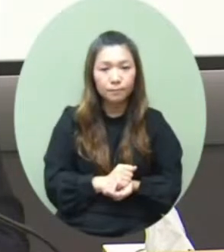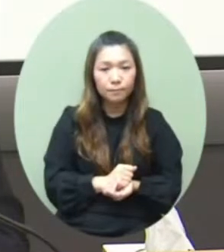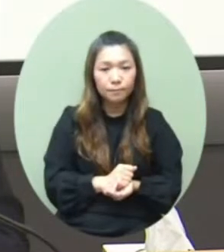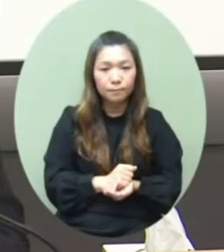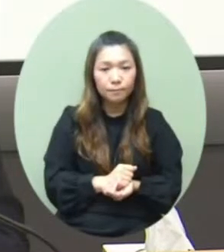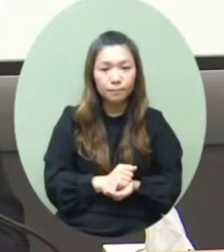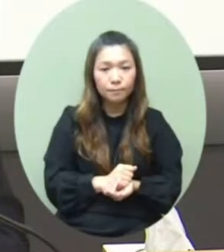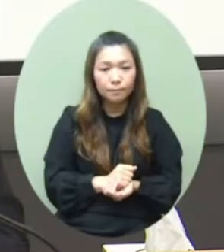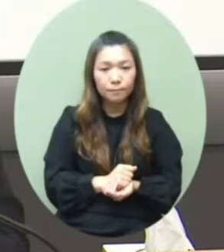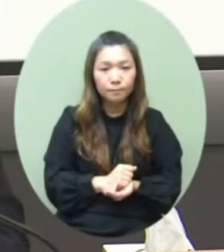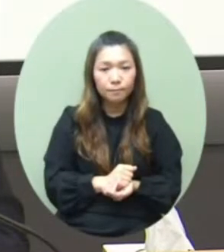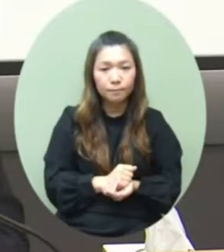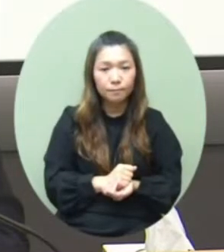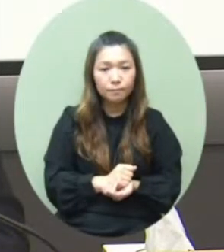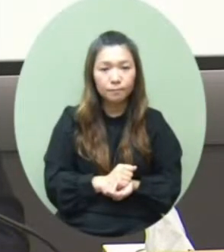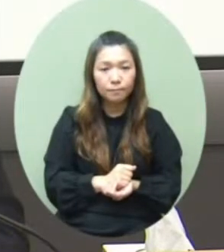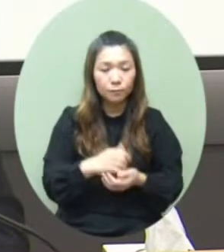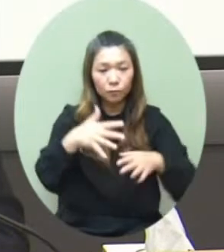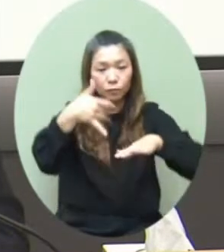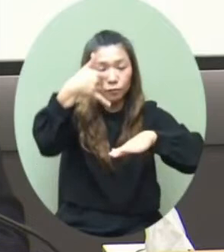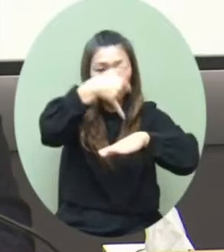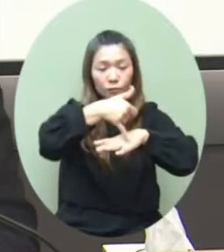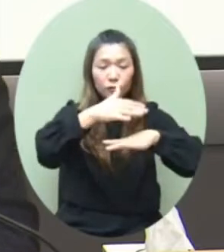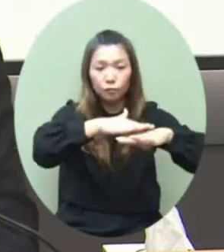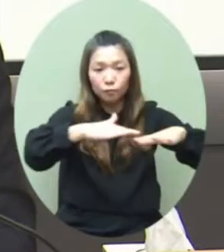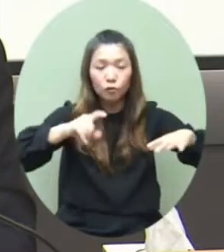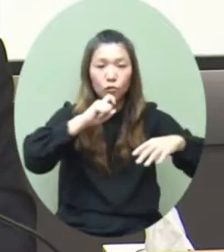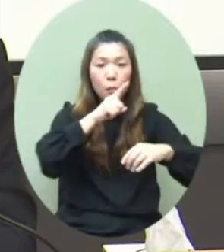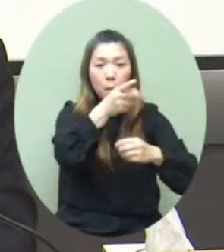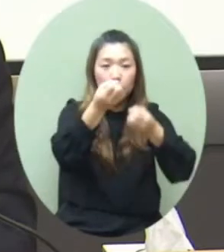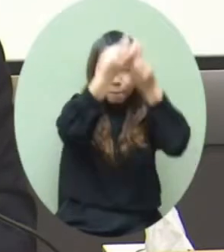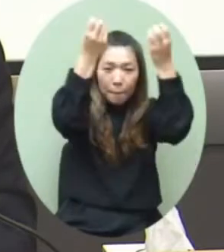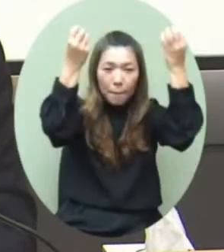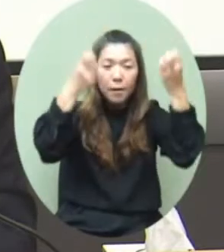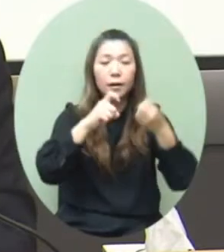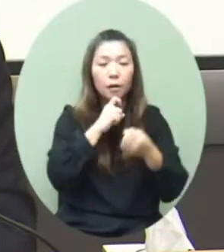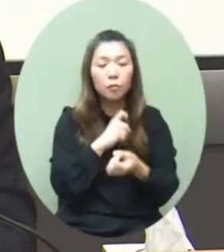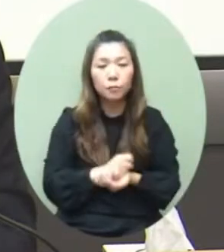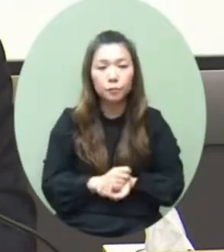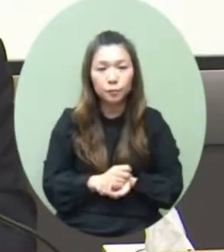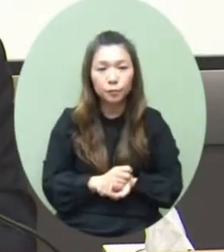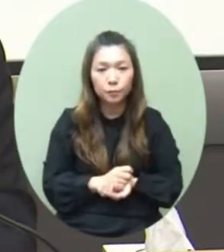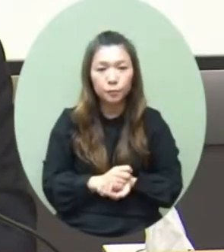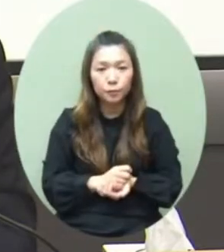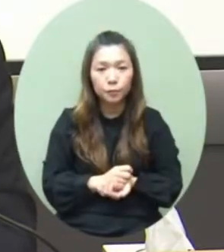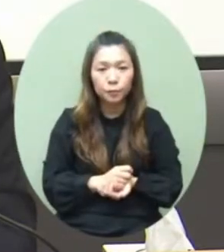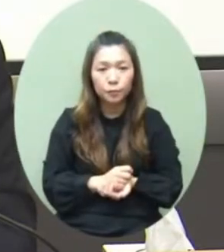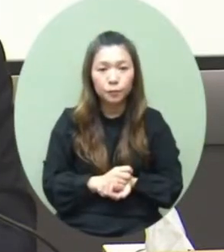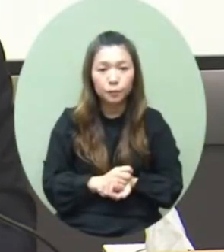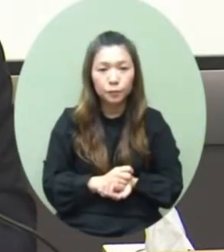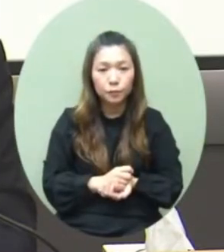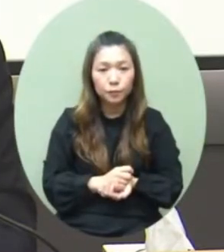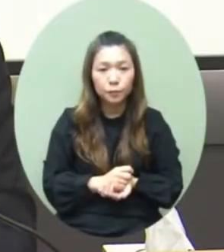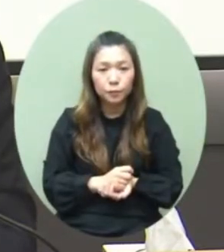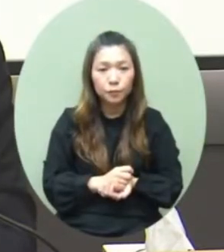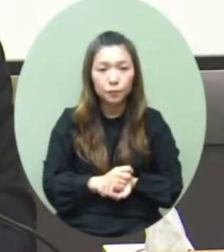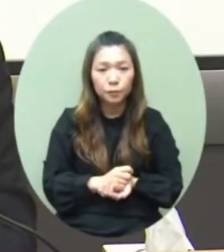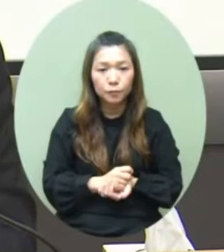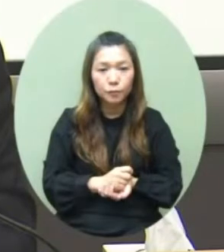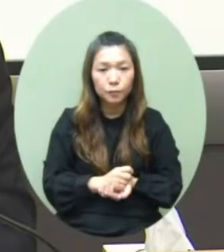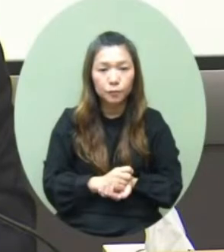tremendous, and we would like to have this organize this to make Hong Kong residents happy as well as